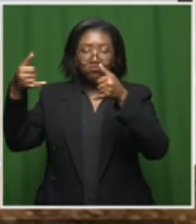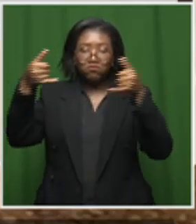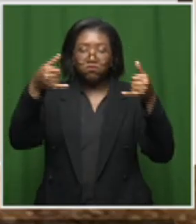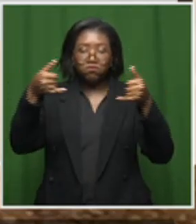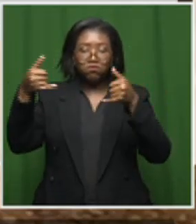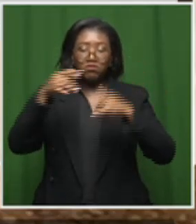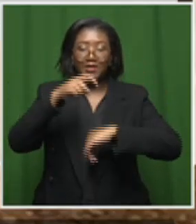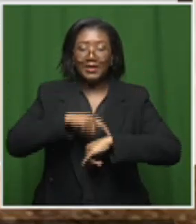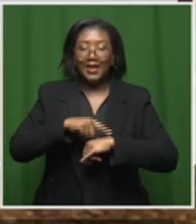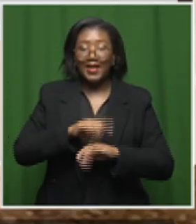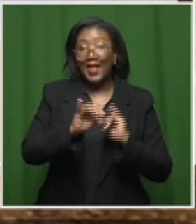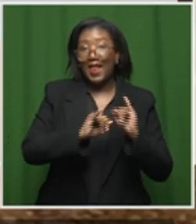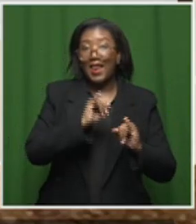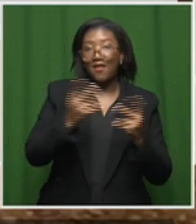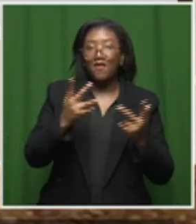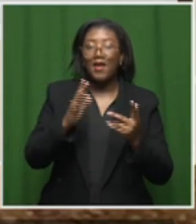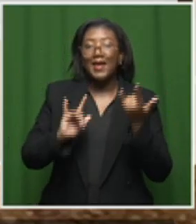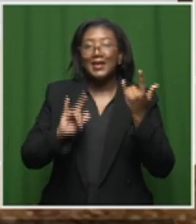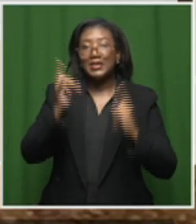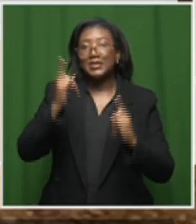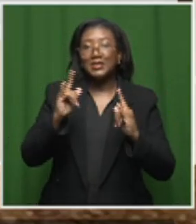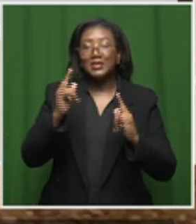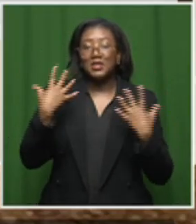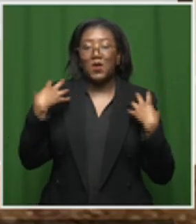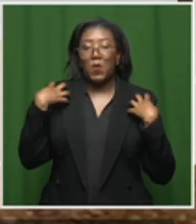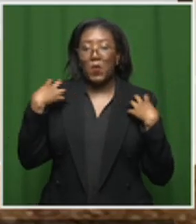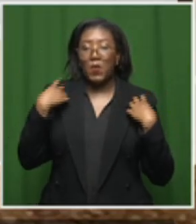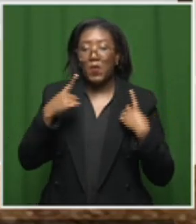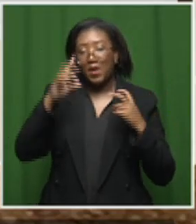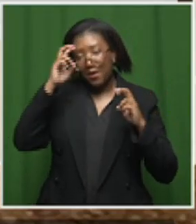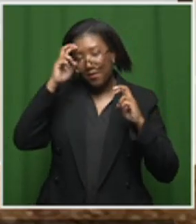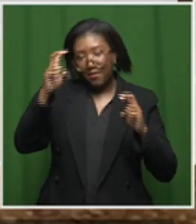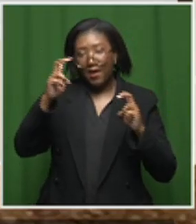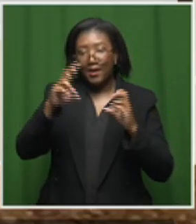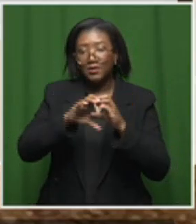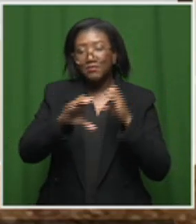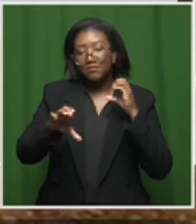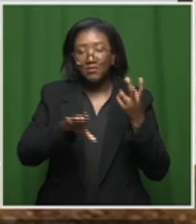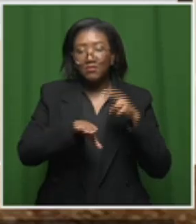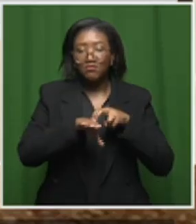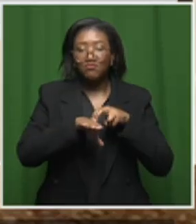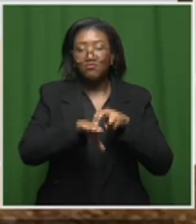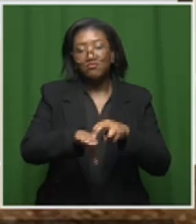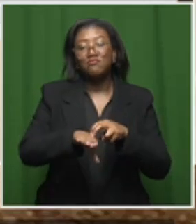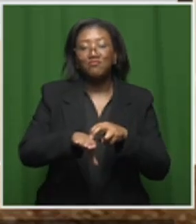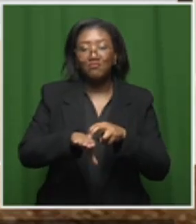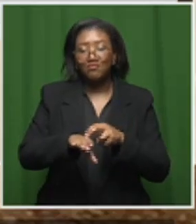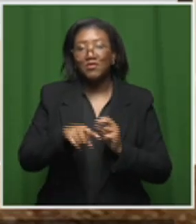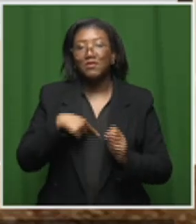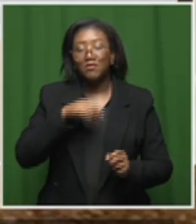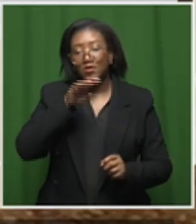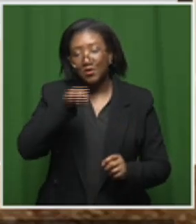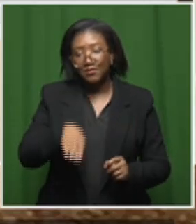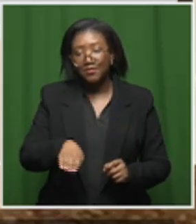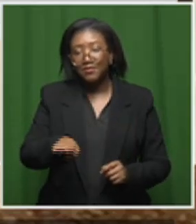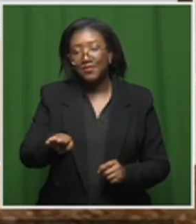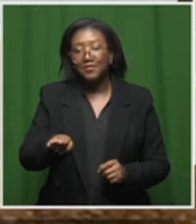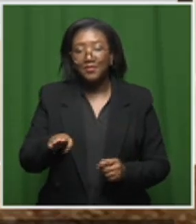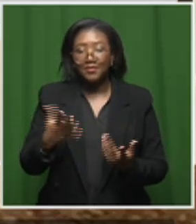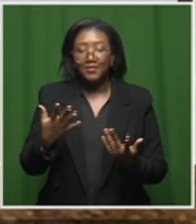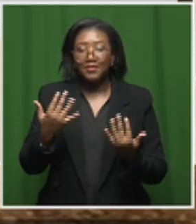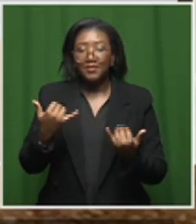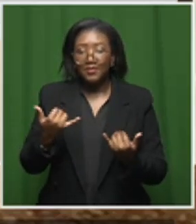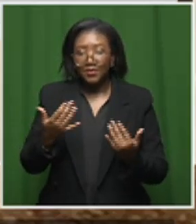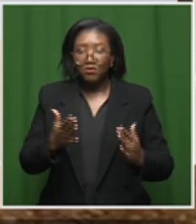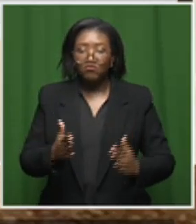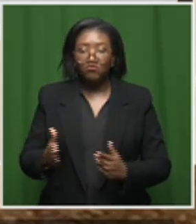City Hall, and then there's one of these wonderful open bus tours through the CBD. So move away from City Hall, Darling, Adley, Whale, Long, Bait